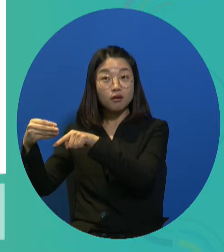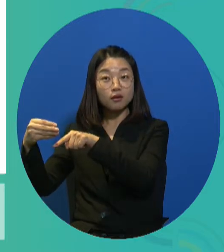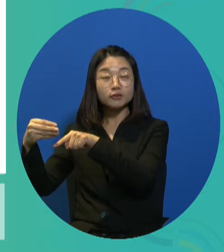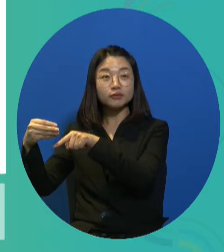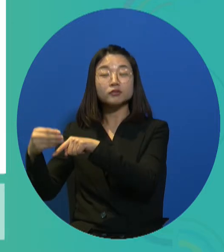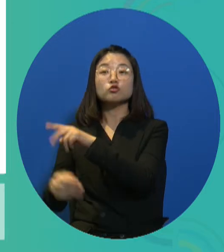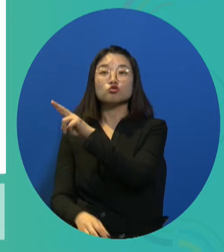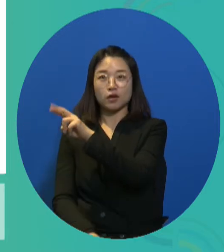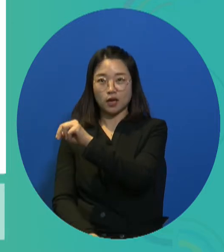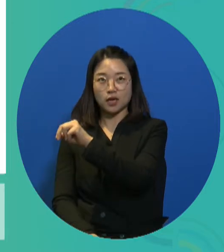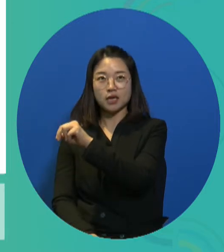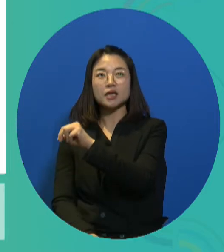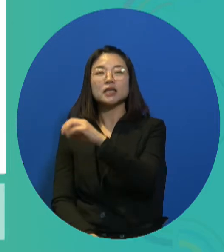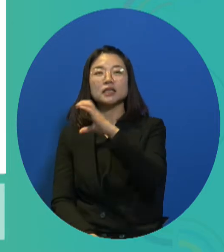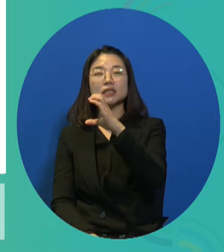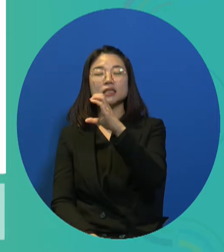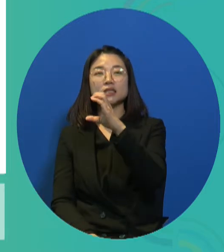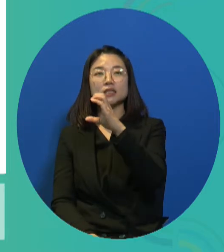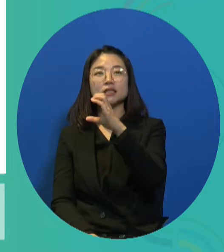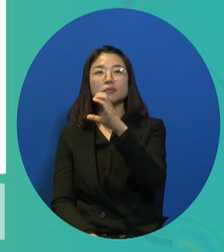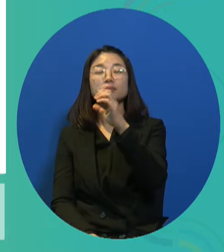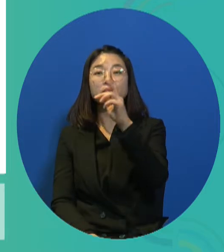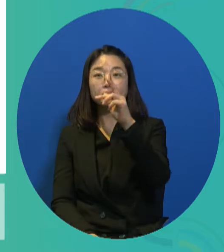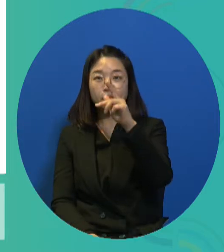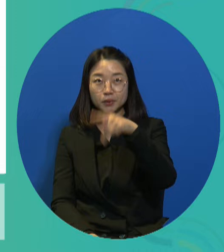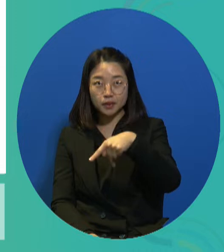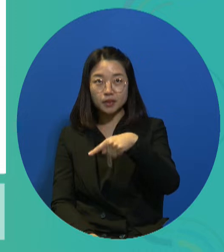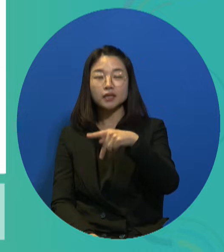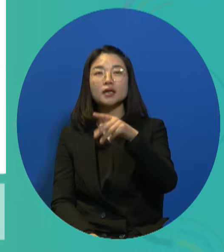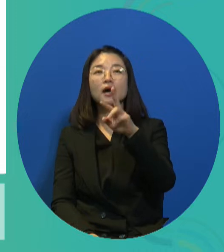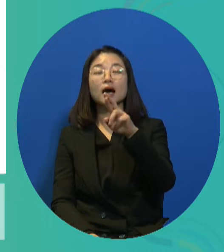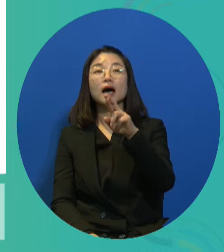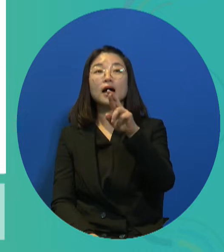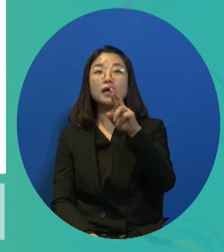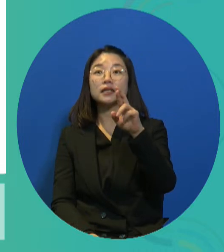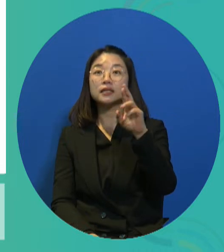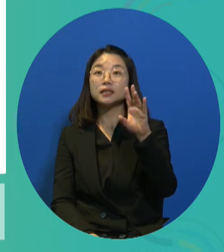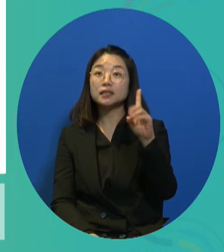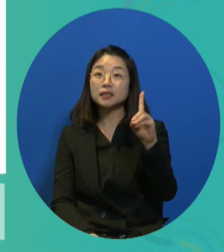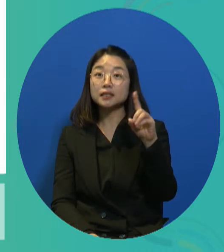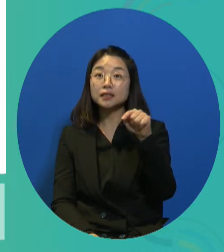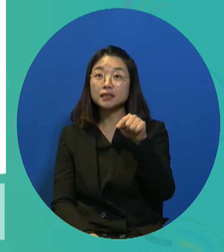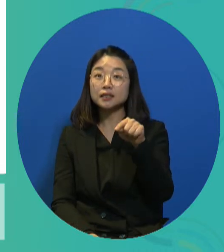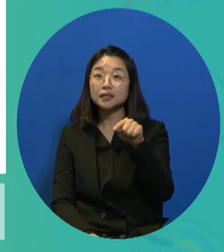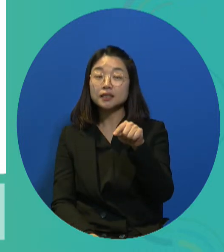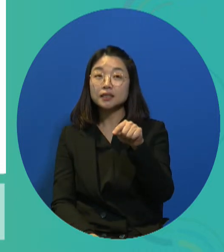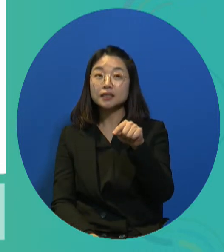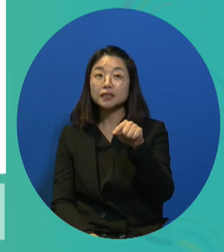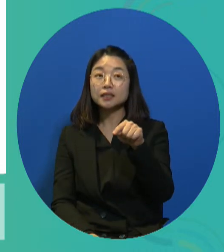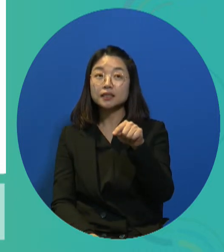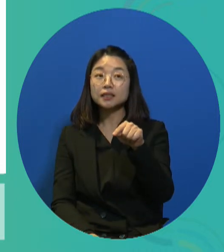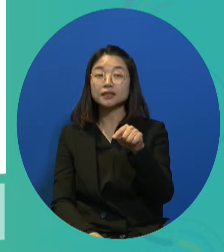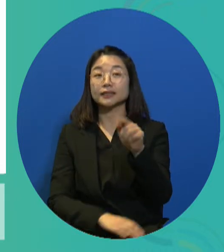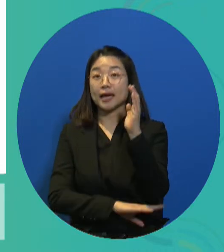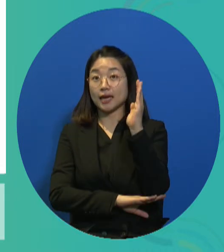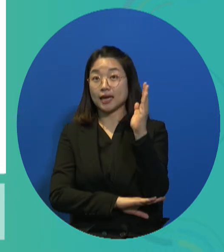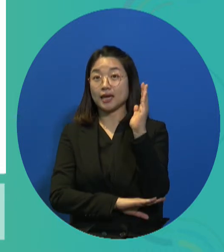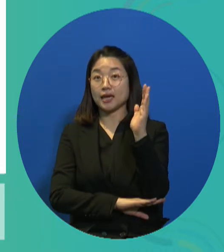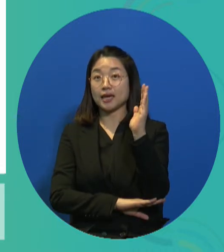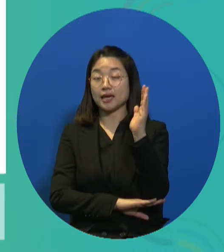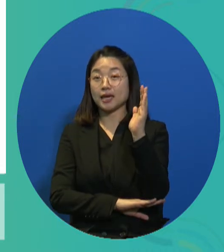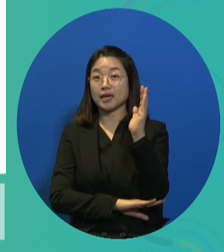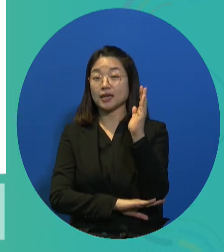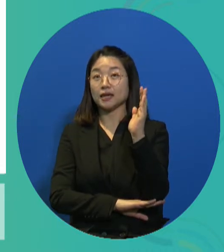UNCRDP, as I'll call it. DPAC is a campaign group led and controlled by deaf and disabled